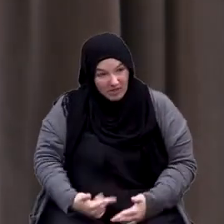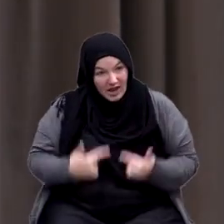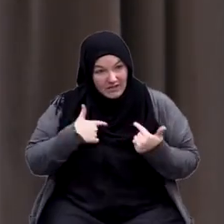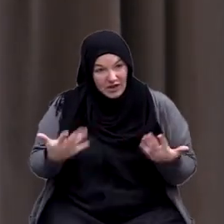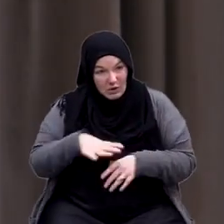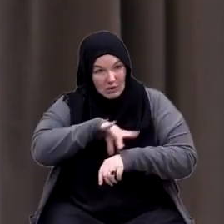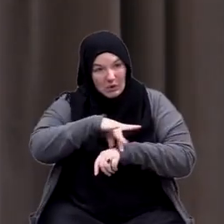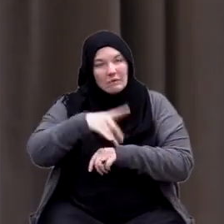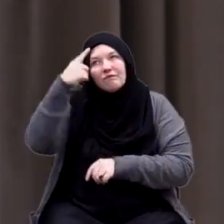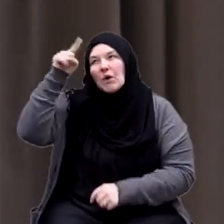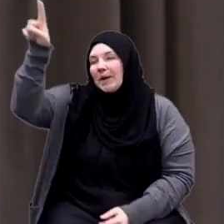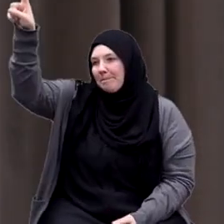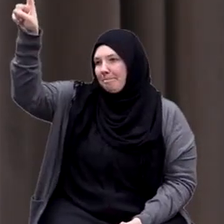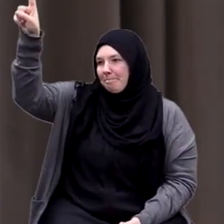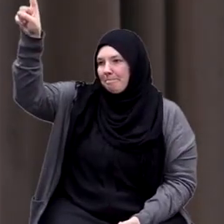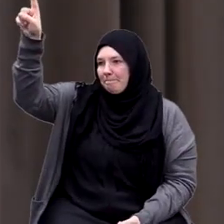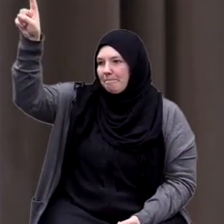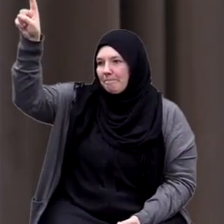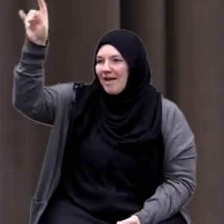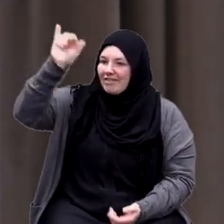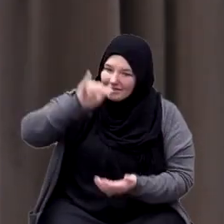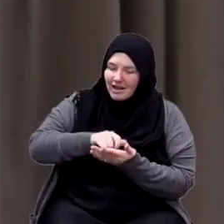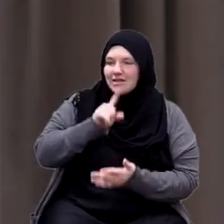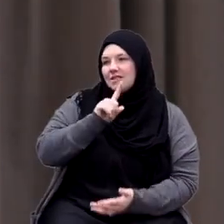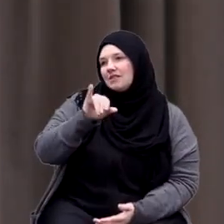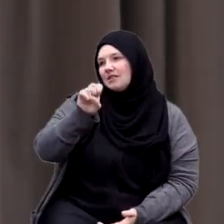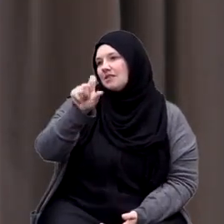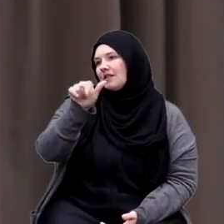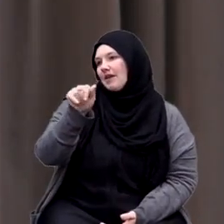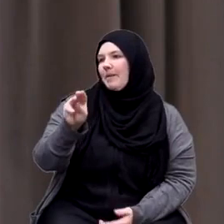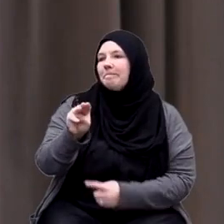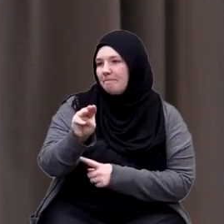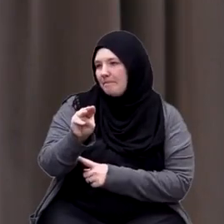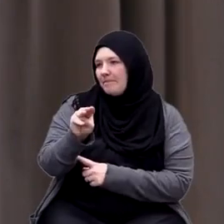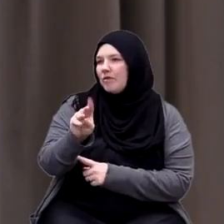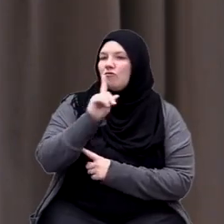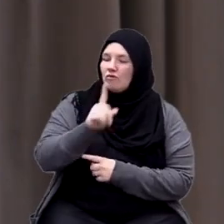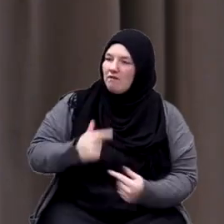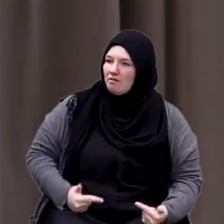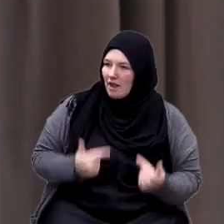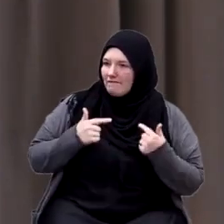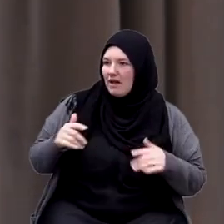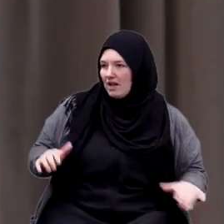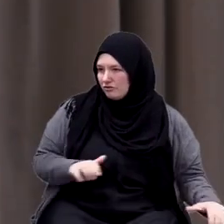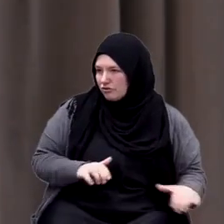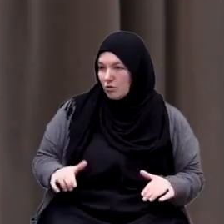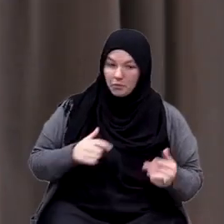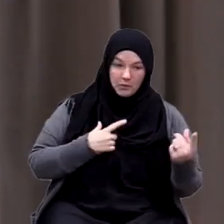This is how Islam is captured in real life actions.